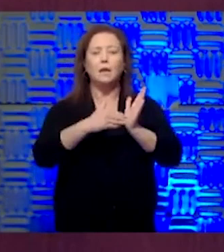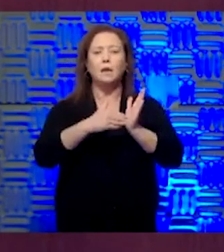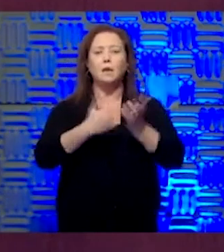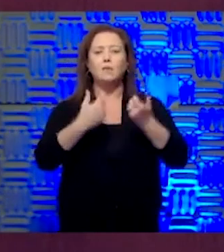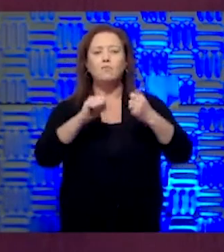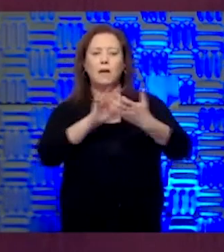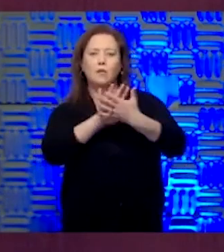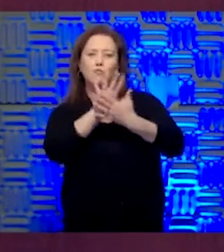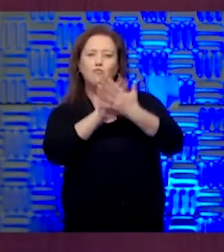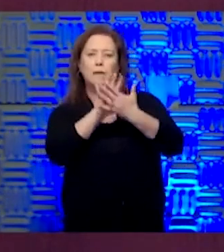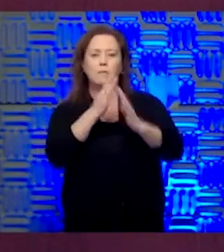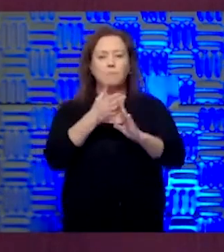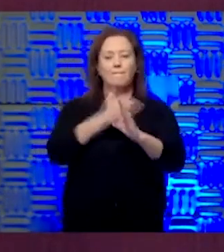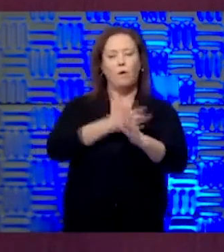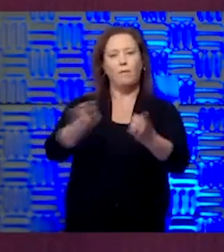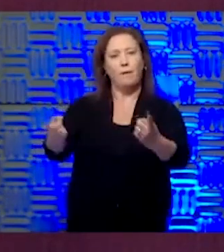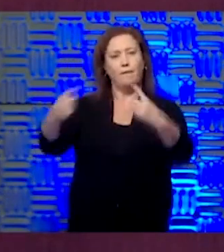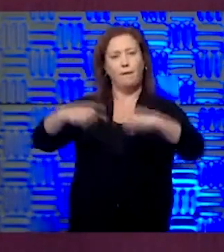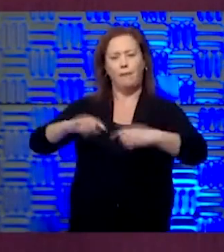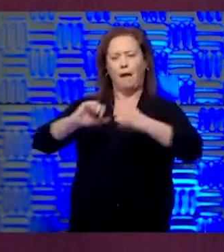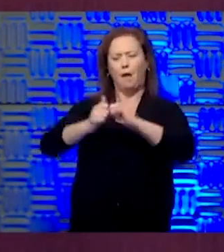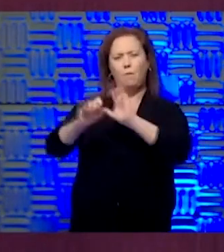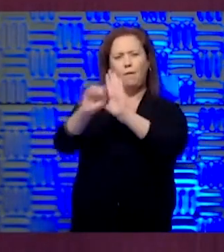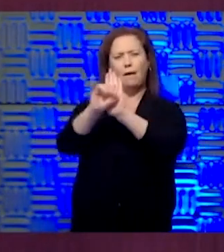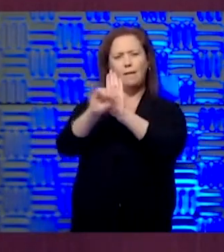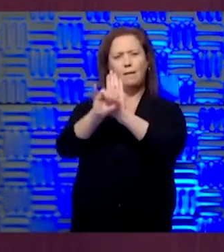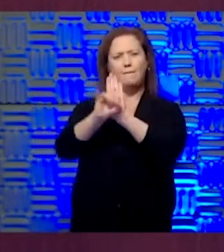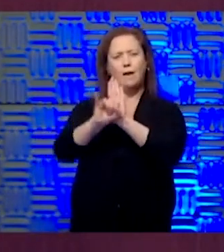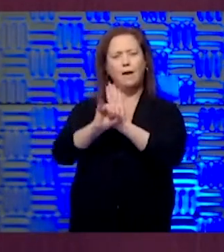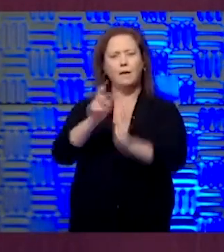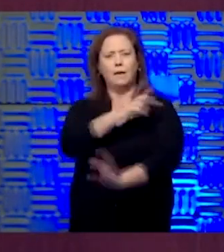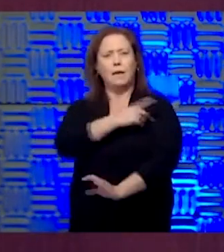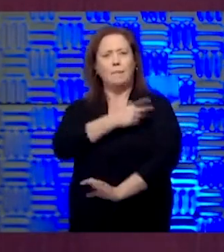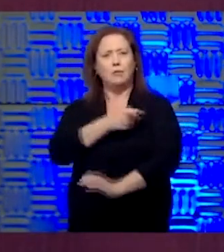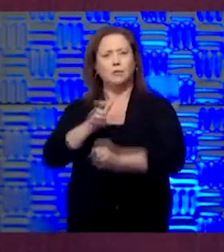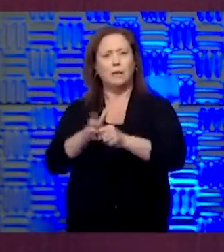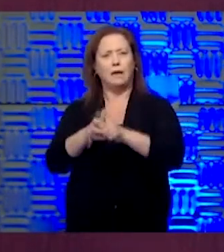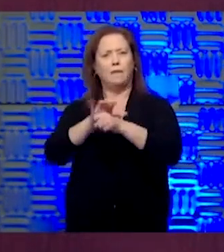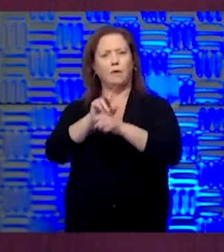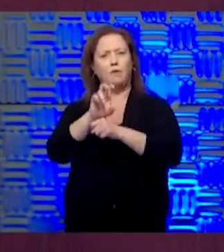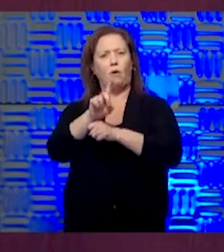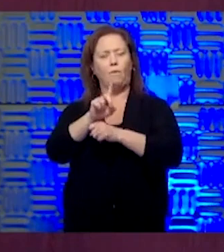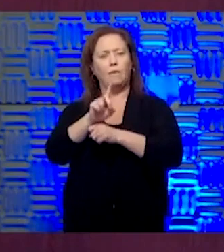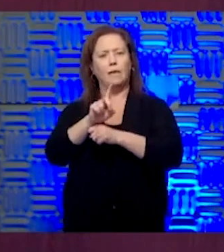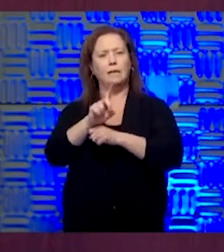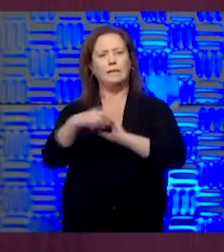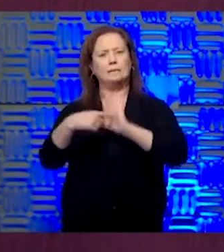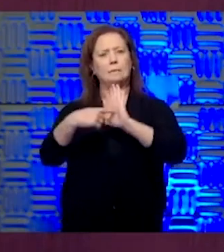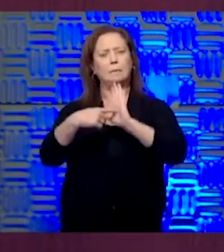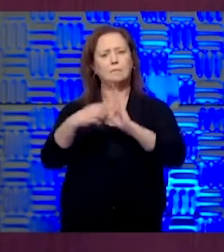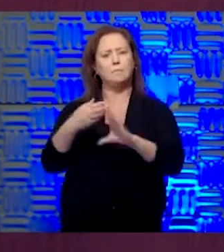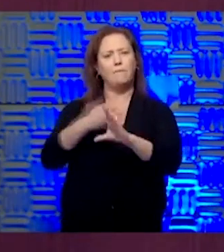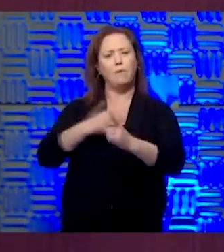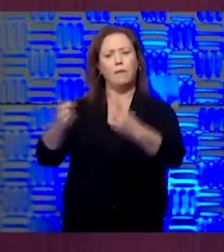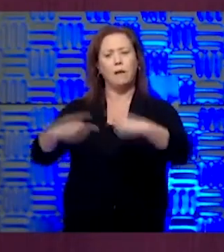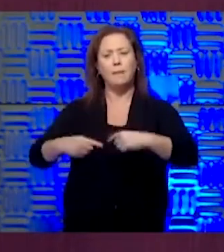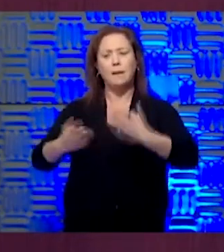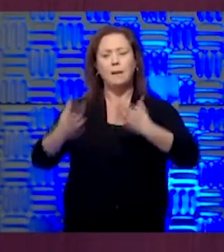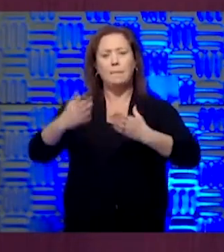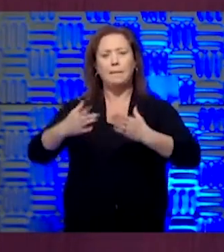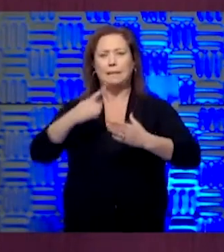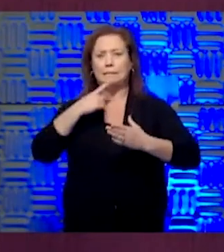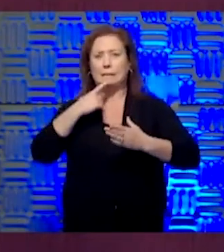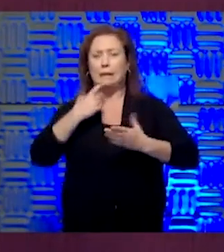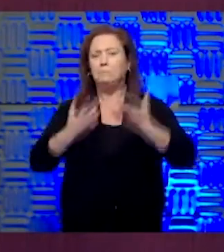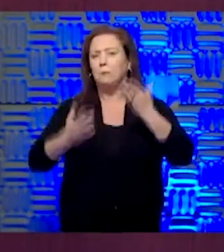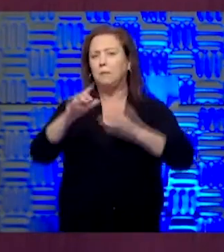screen patients before they even come to clinic. So how can we identify those patients with COVID or COVID-like symptoms before they come and maybe redirect those folks towards a